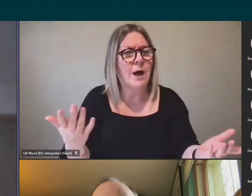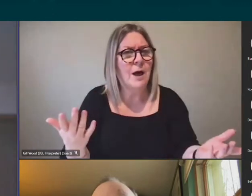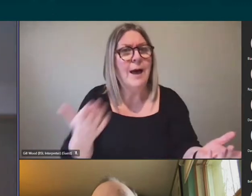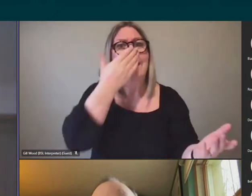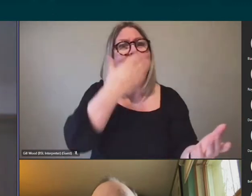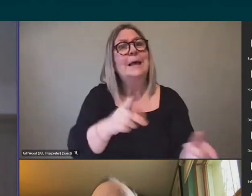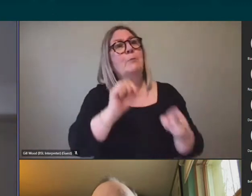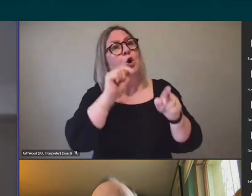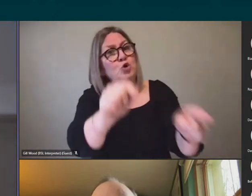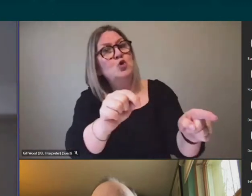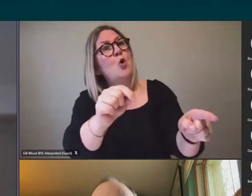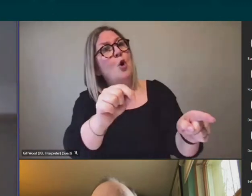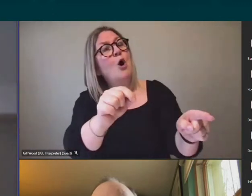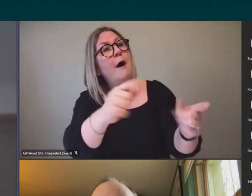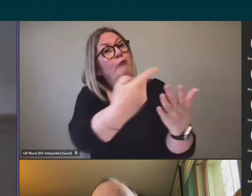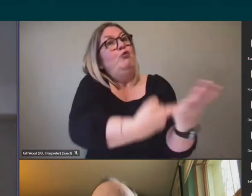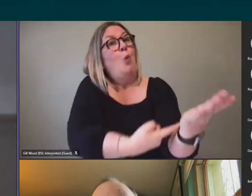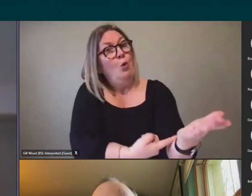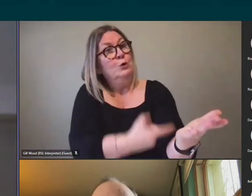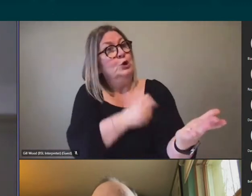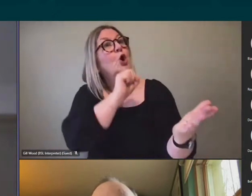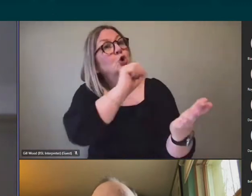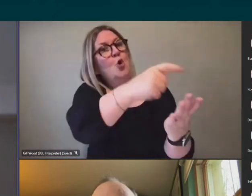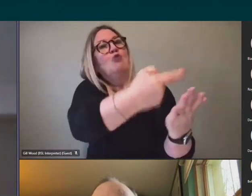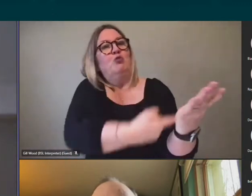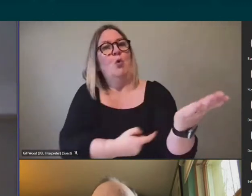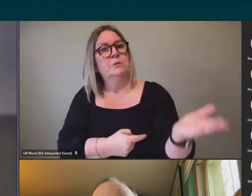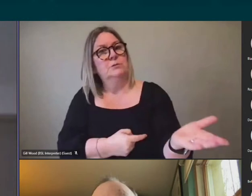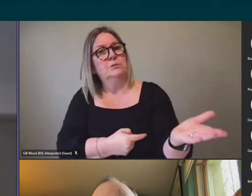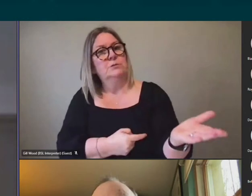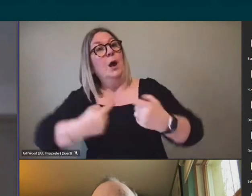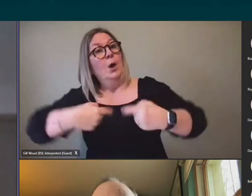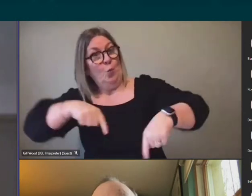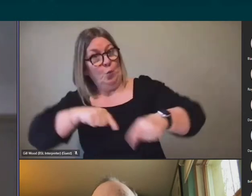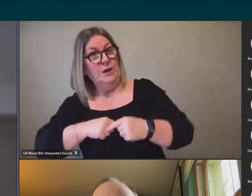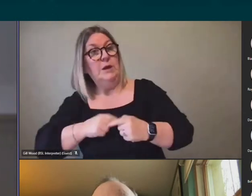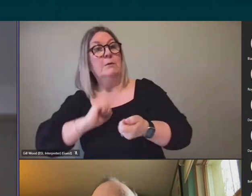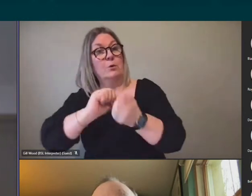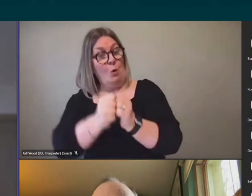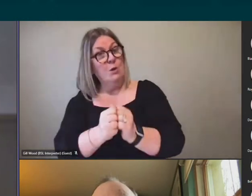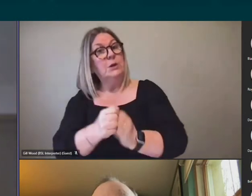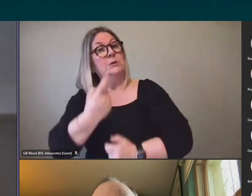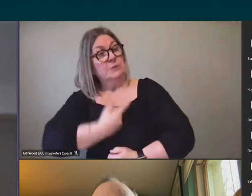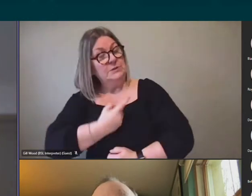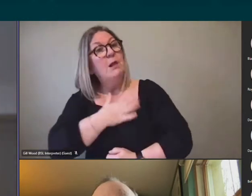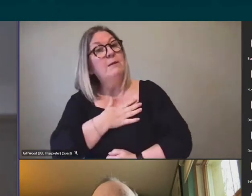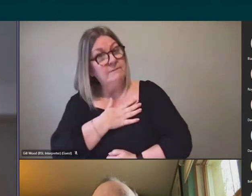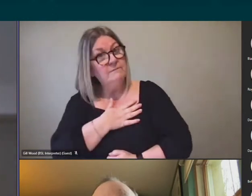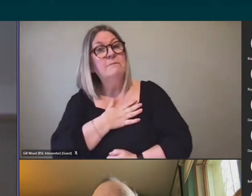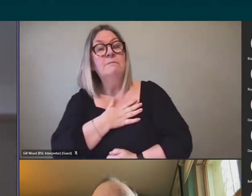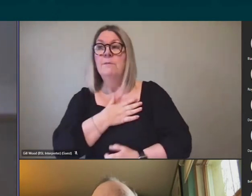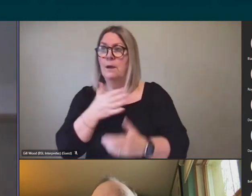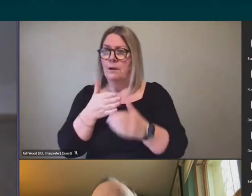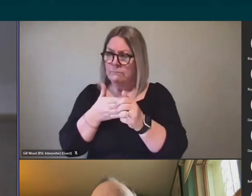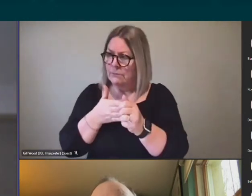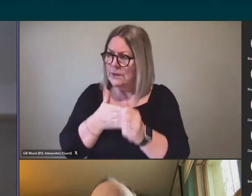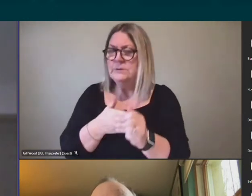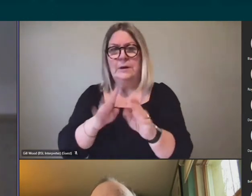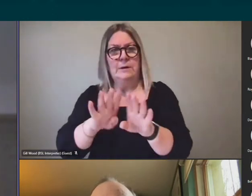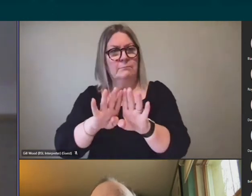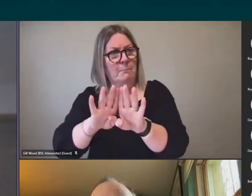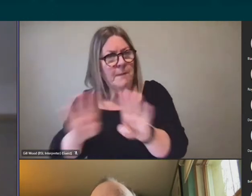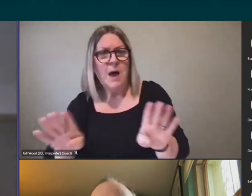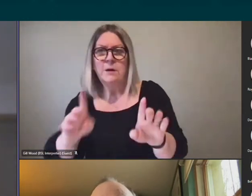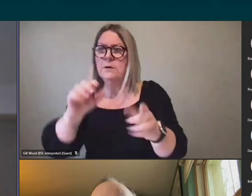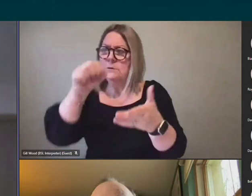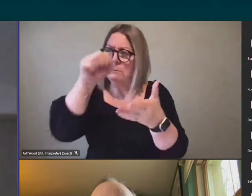your terms. We, my colleagues and I, have in good faith engaged in leaders' panels, business bureaus and budget